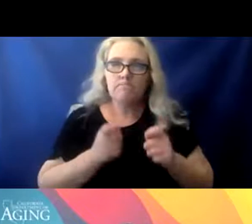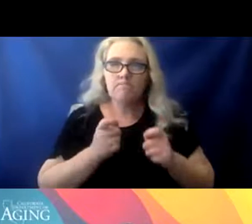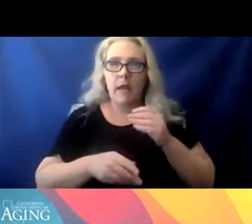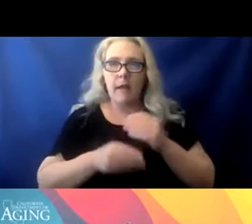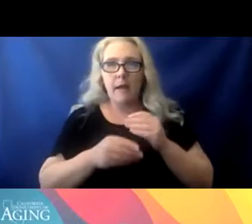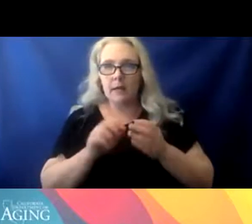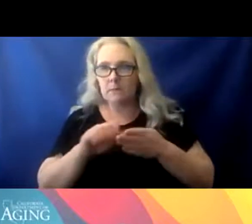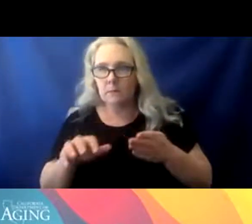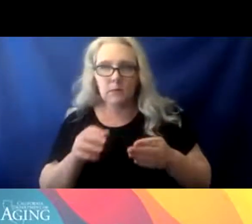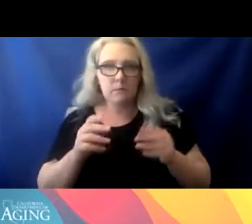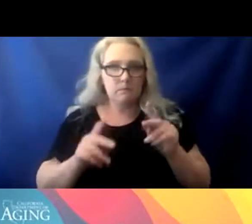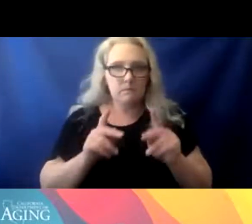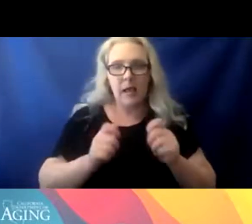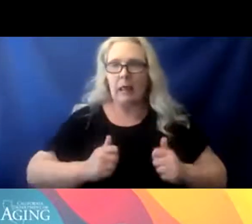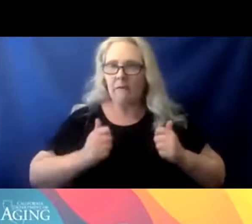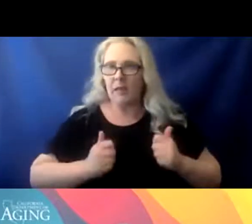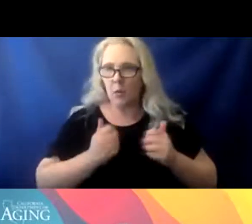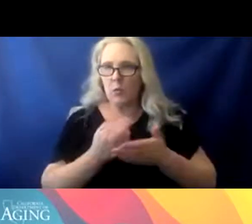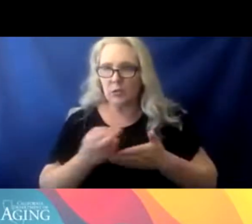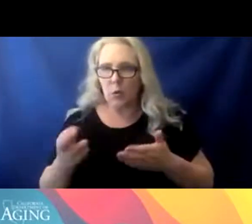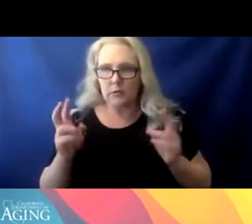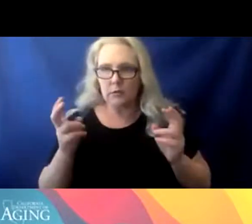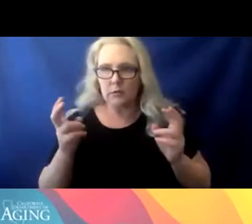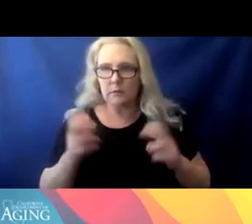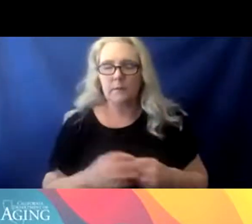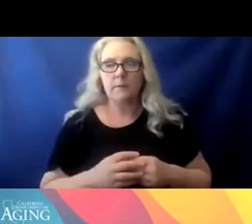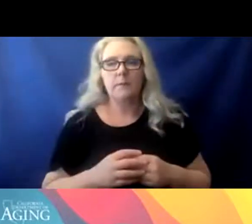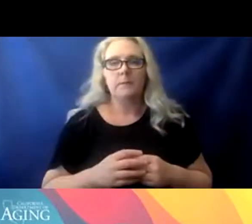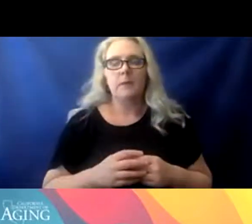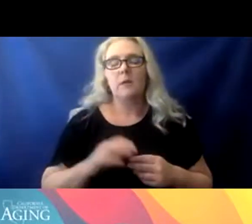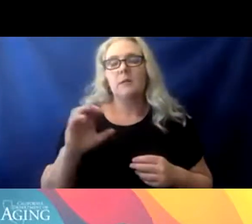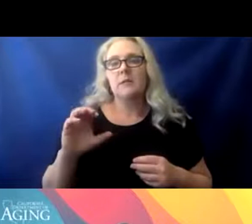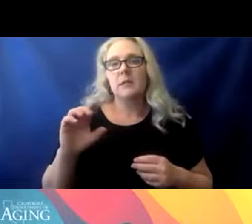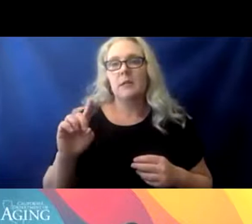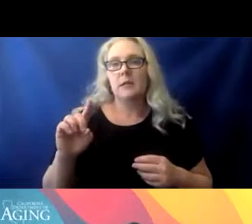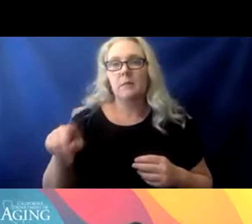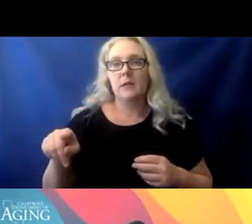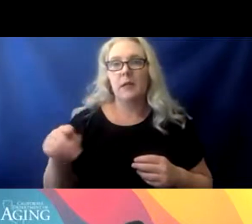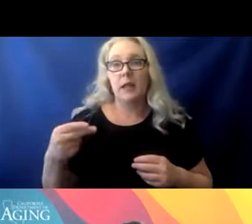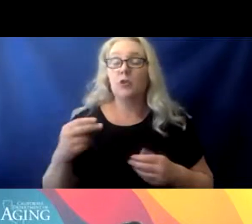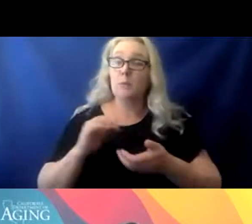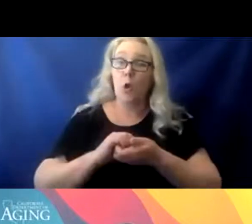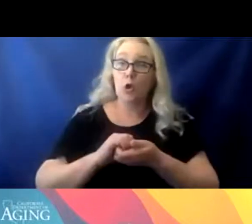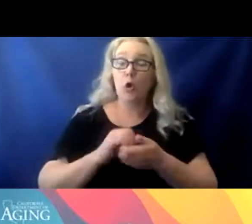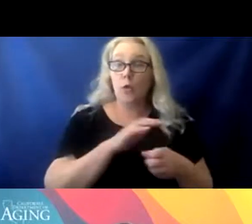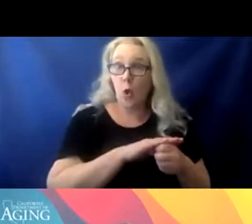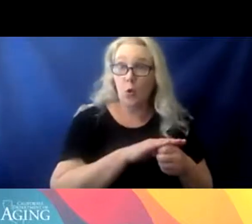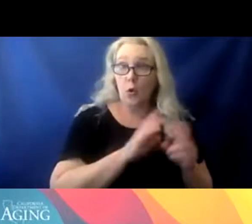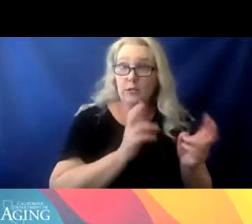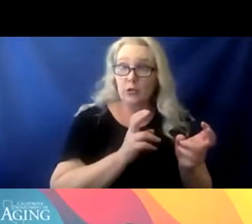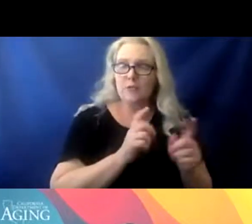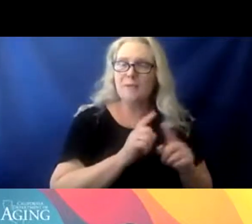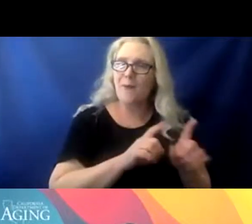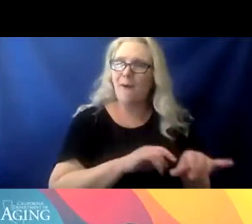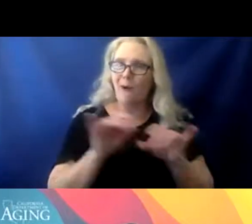So consistent with Amanda's comments about CDPH being a partner on some of the local issues, they've also been